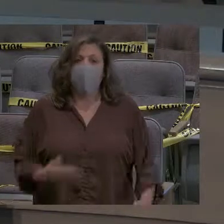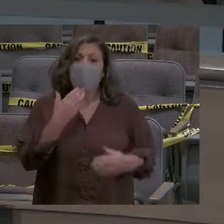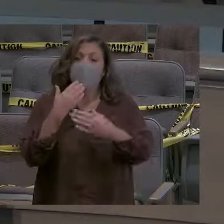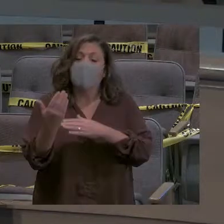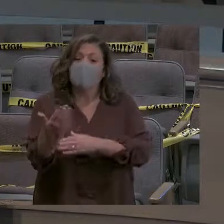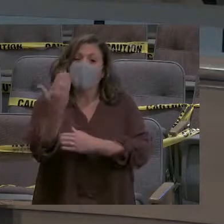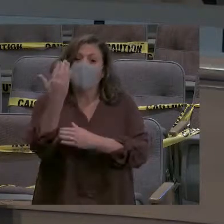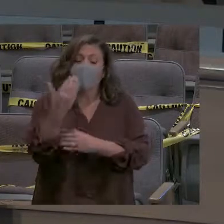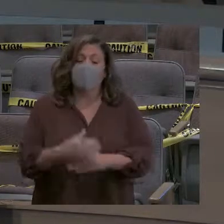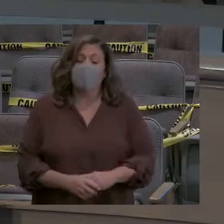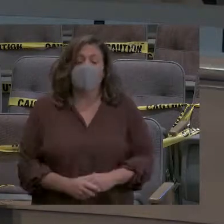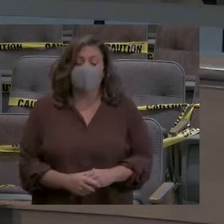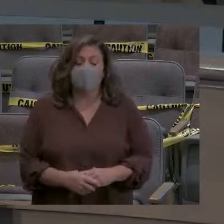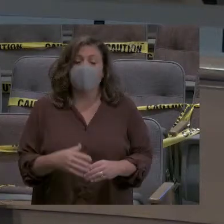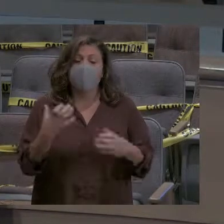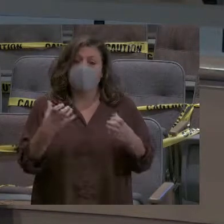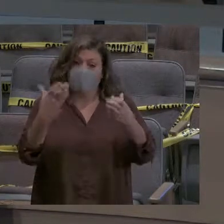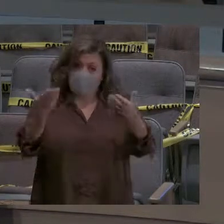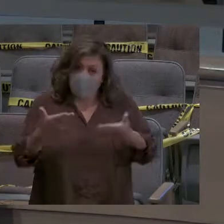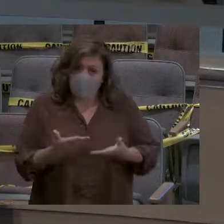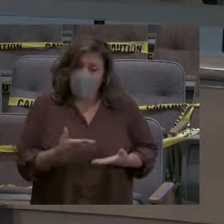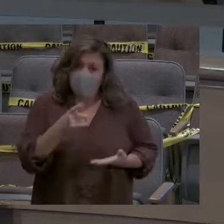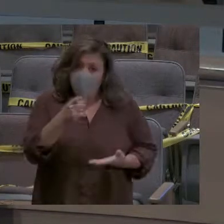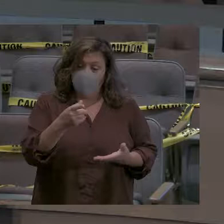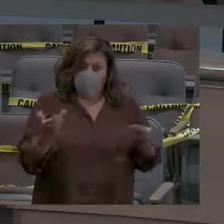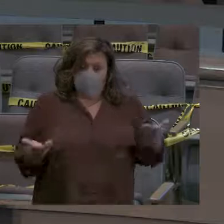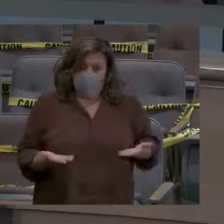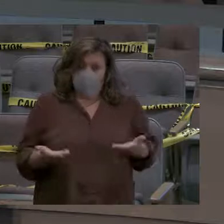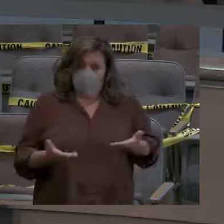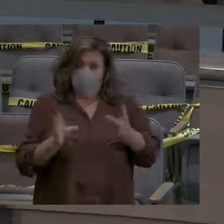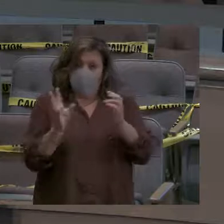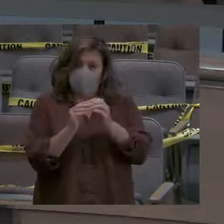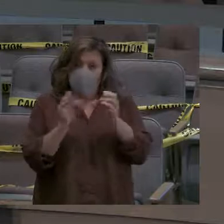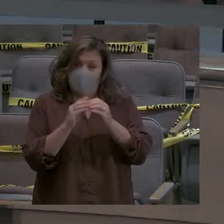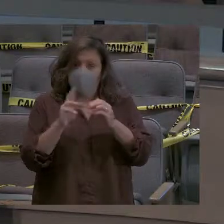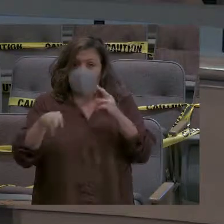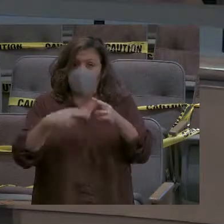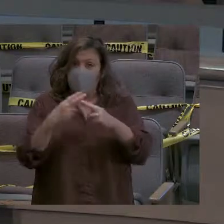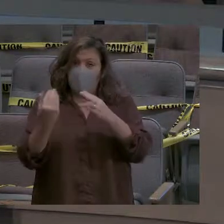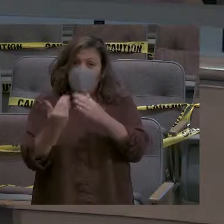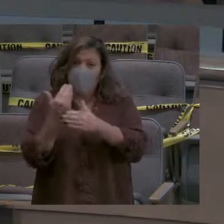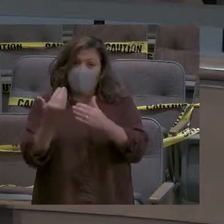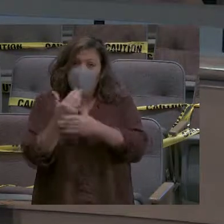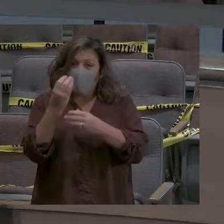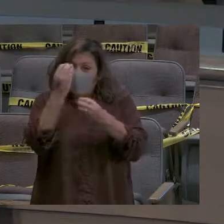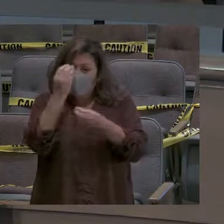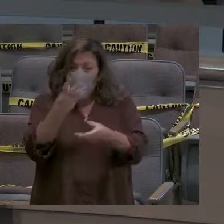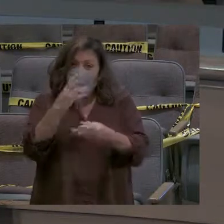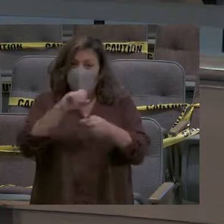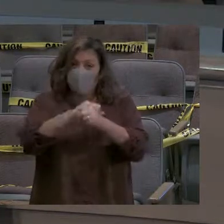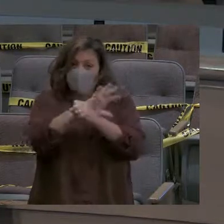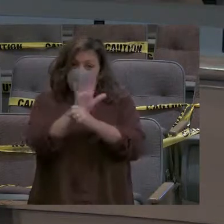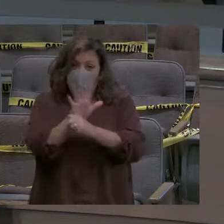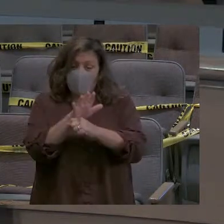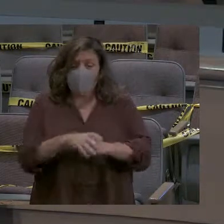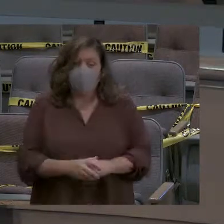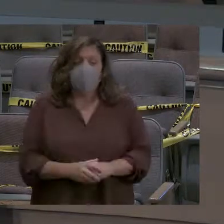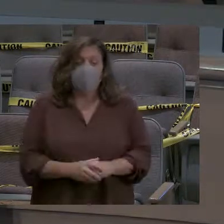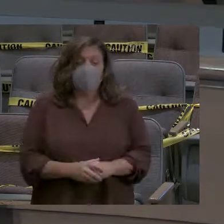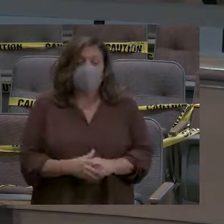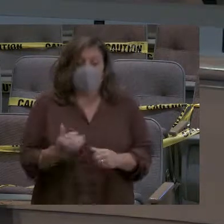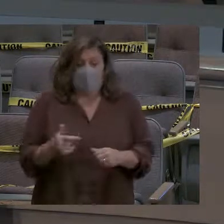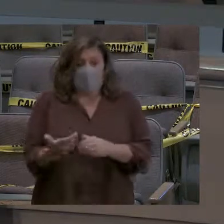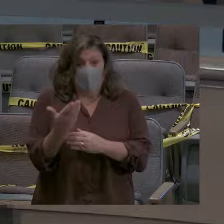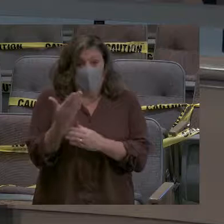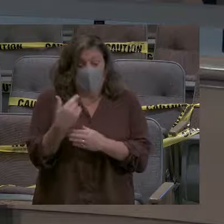Good morning. I want to welcome you to our press briefing with updates on COVID-19. As of this morning, we've lost